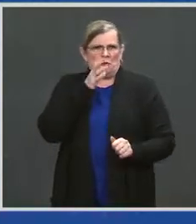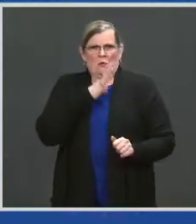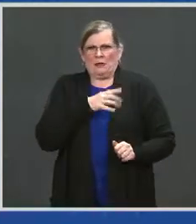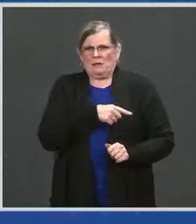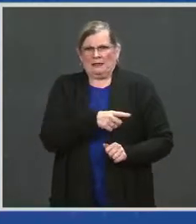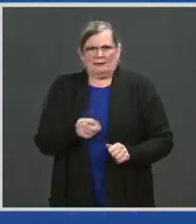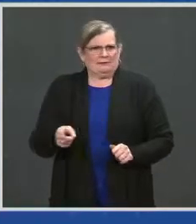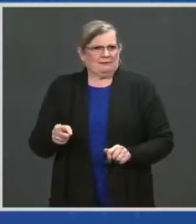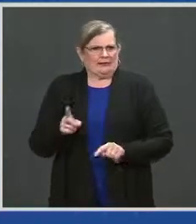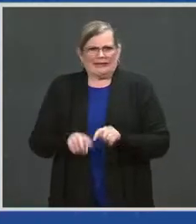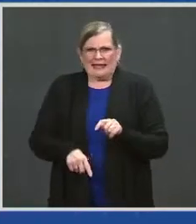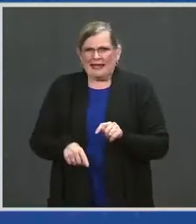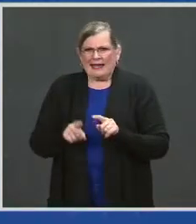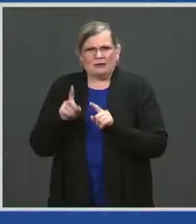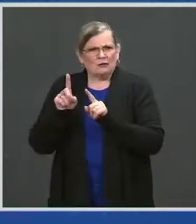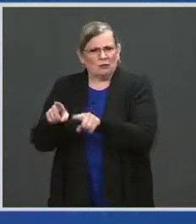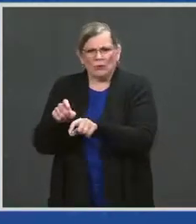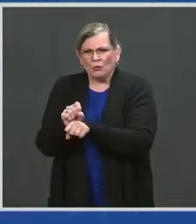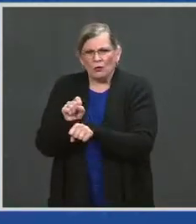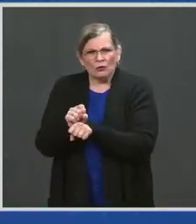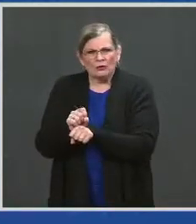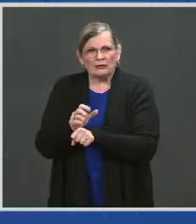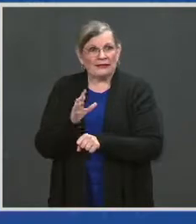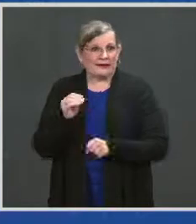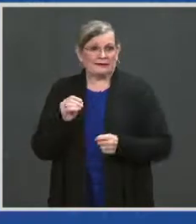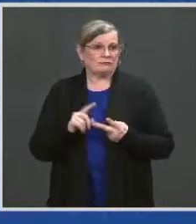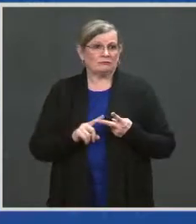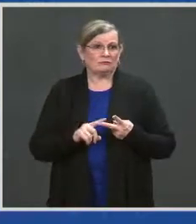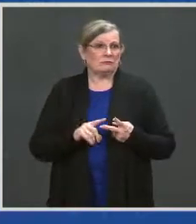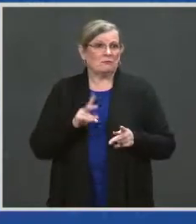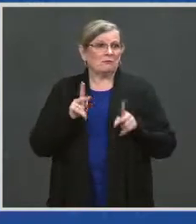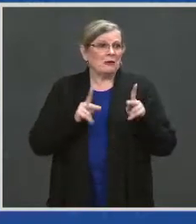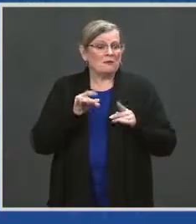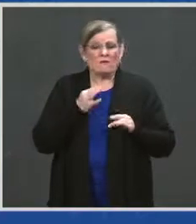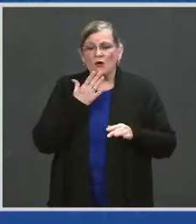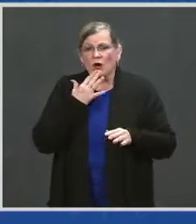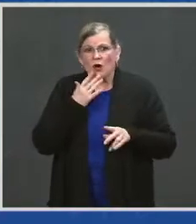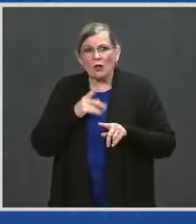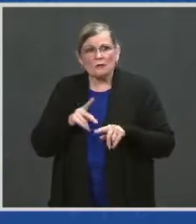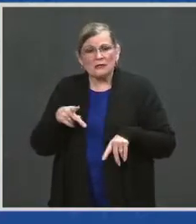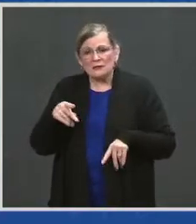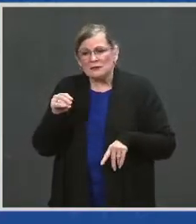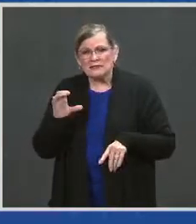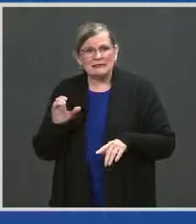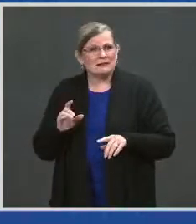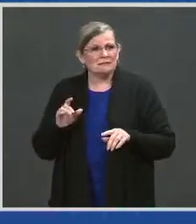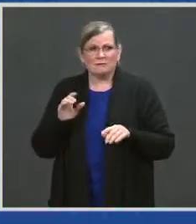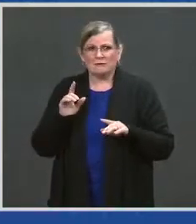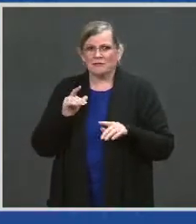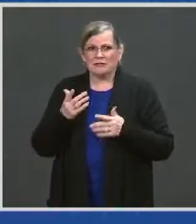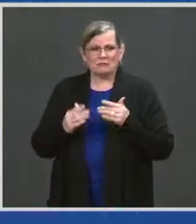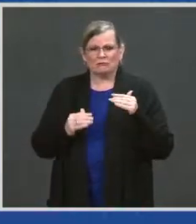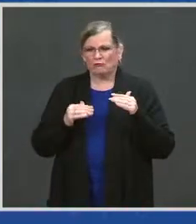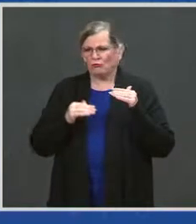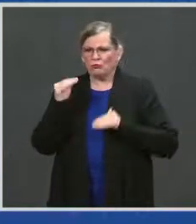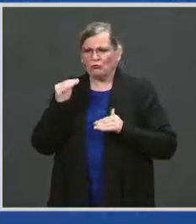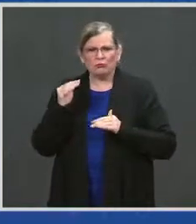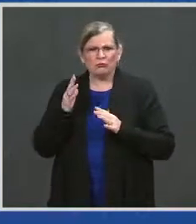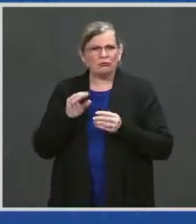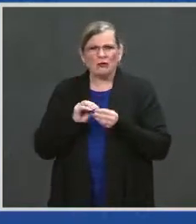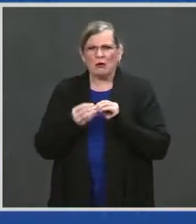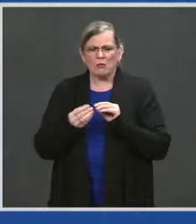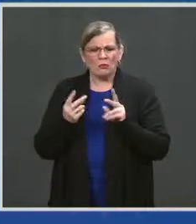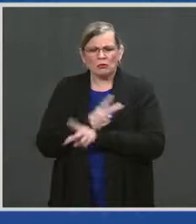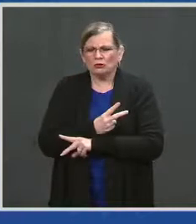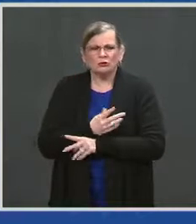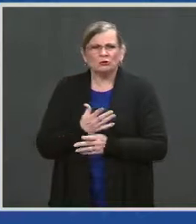of color remains far too high. Yes, we've made progress by starting to build an economy from the bottom up and the middle